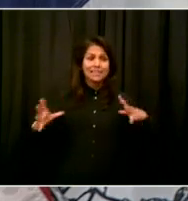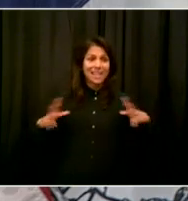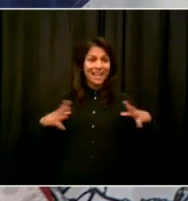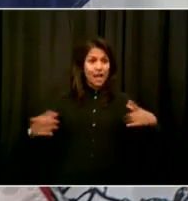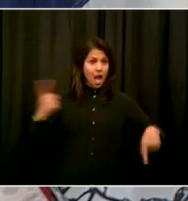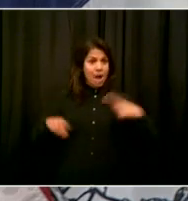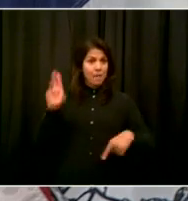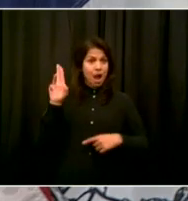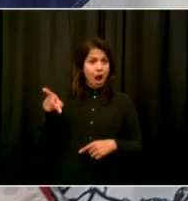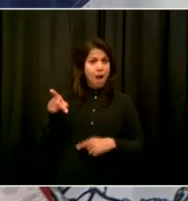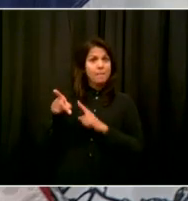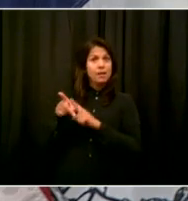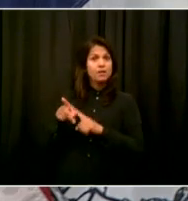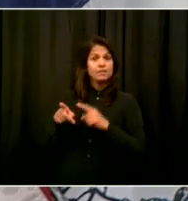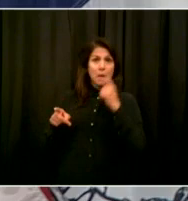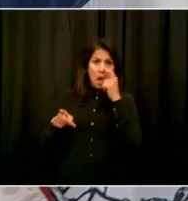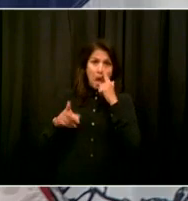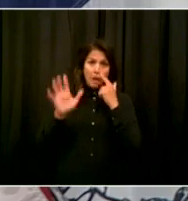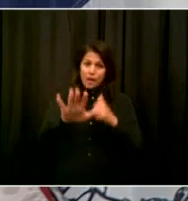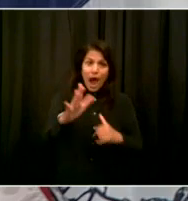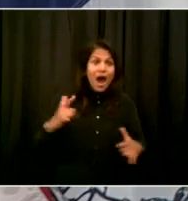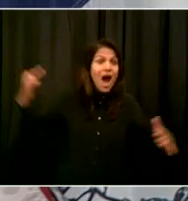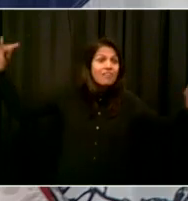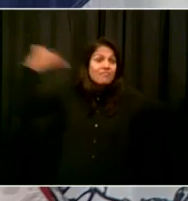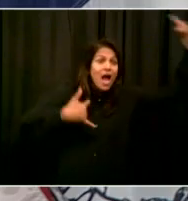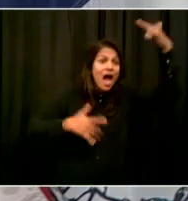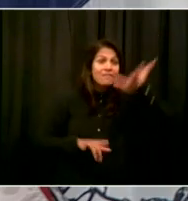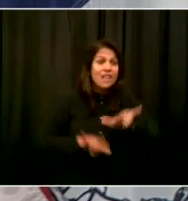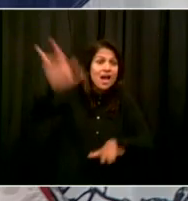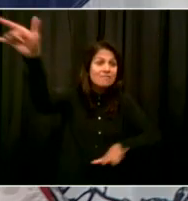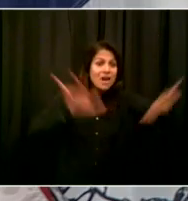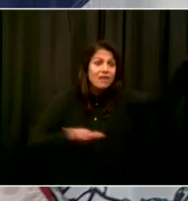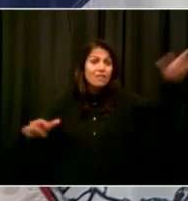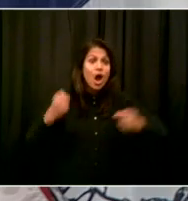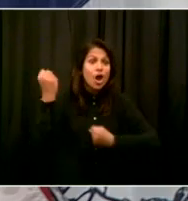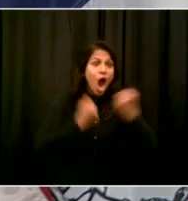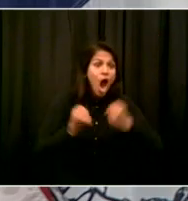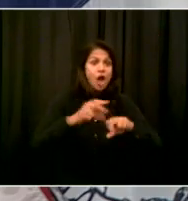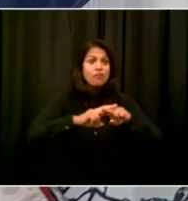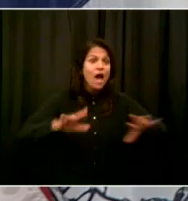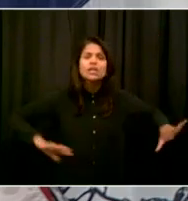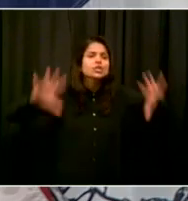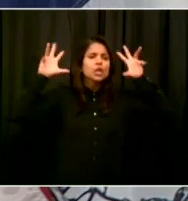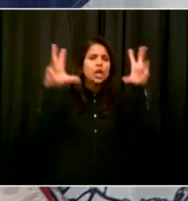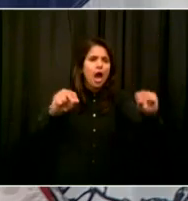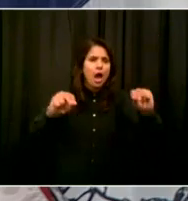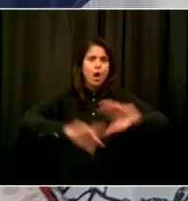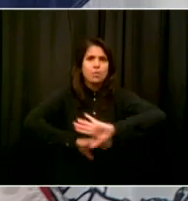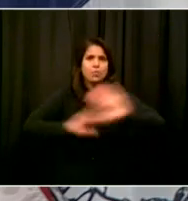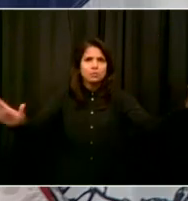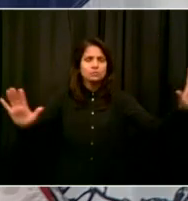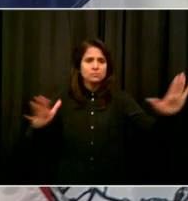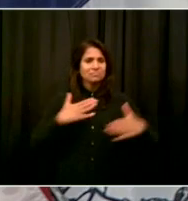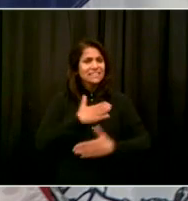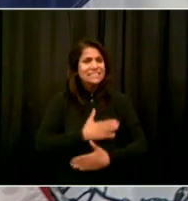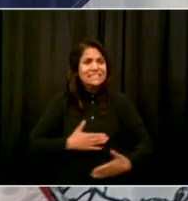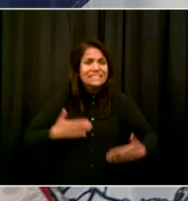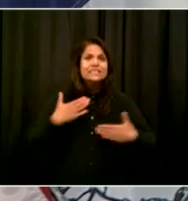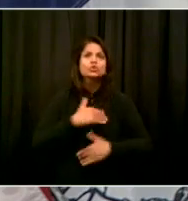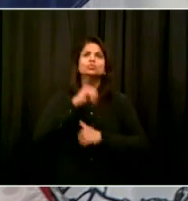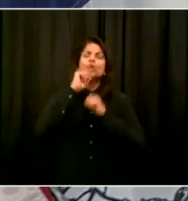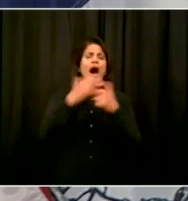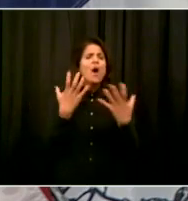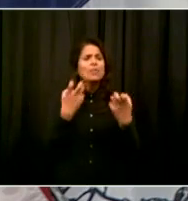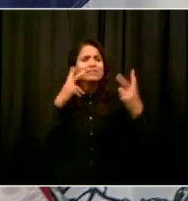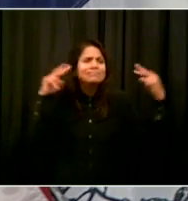can possibly avoid travel, you should. And I know it's painful. We miss loved ones that we haven't seen in a long time. I'm feeling it. I know what it feels like.